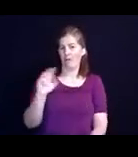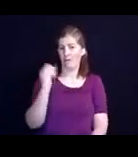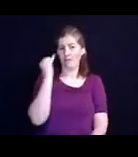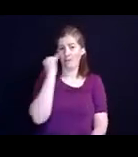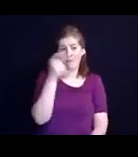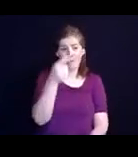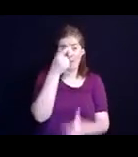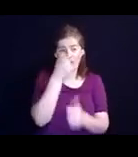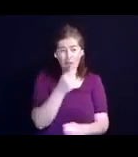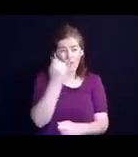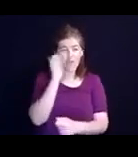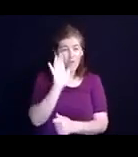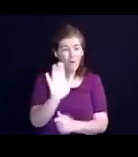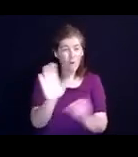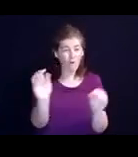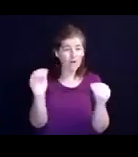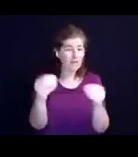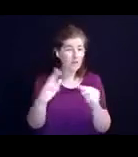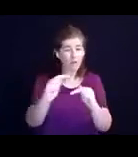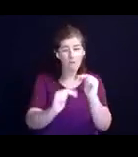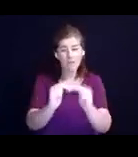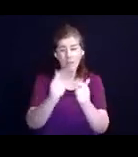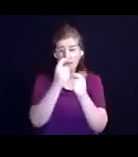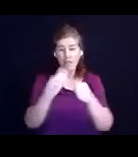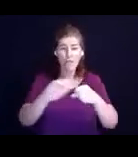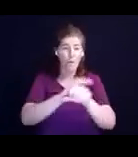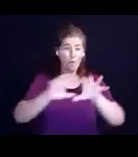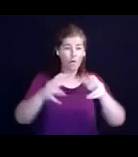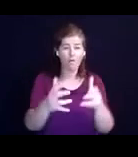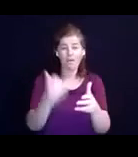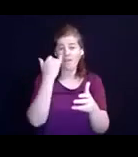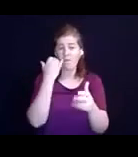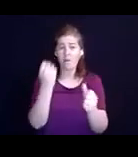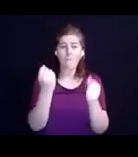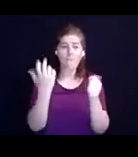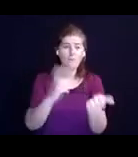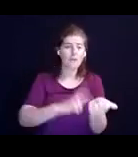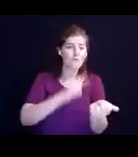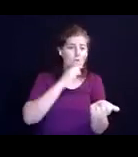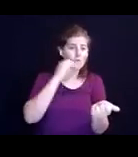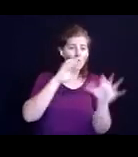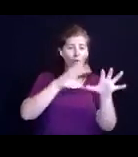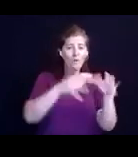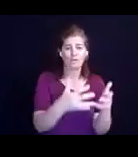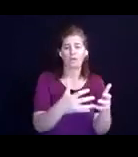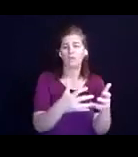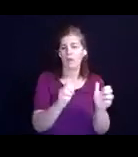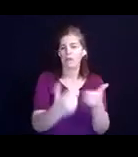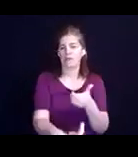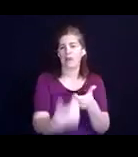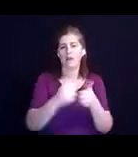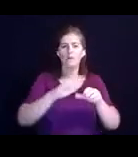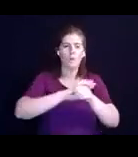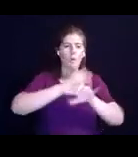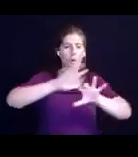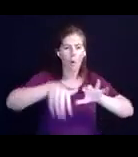your organization is interested, and the entire organization, by the way, if you're a multi-nursing home organization, you can sign up as a